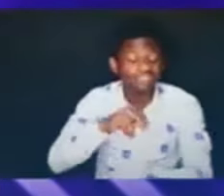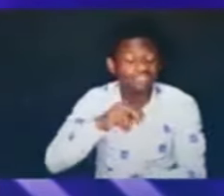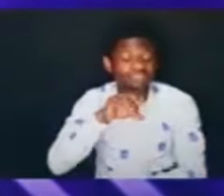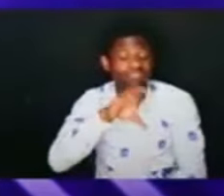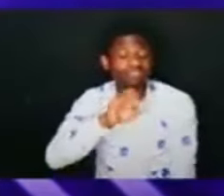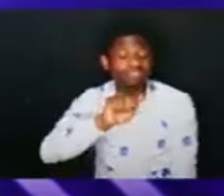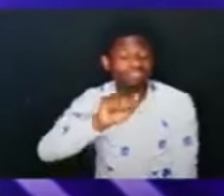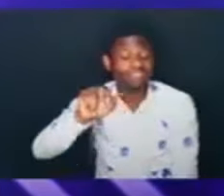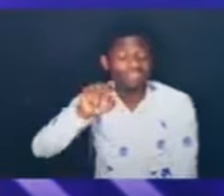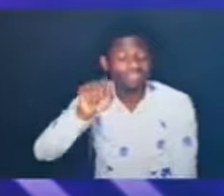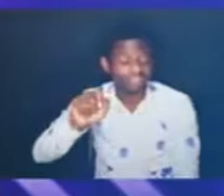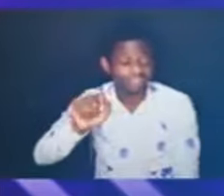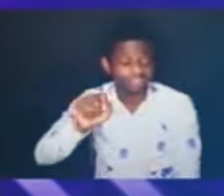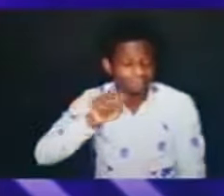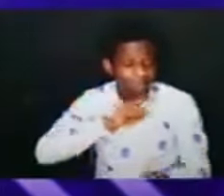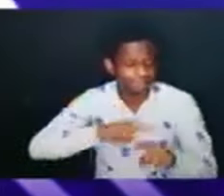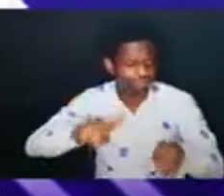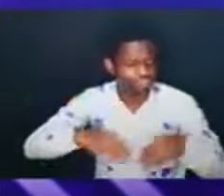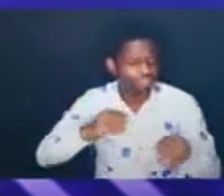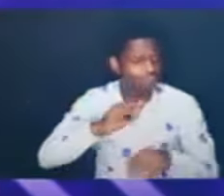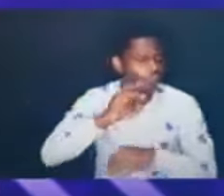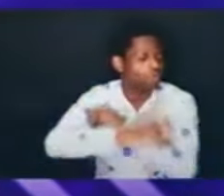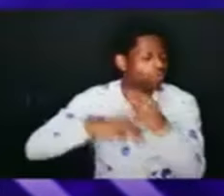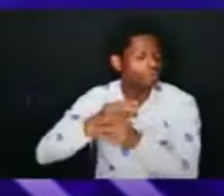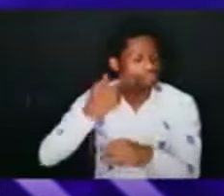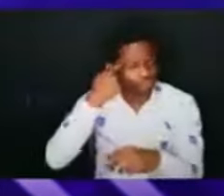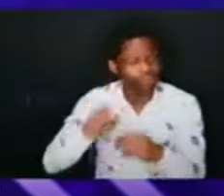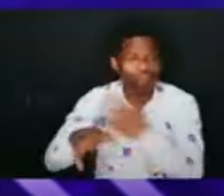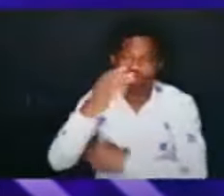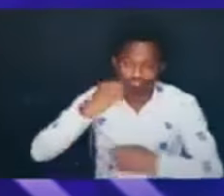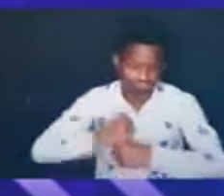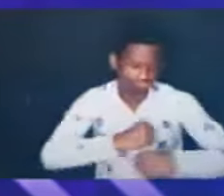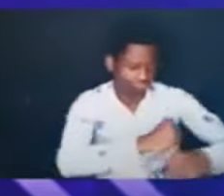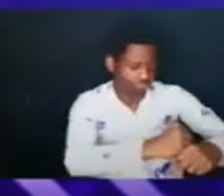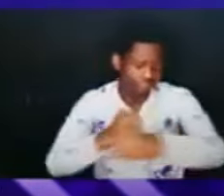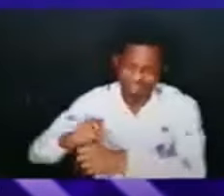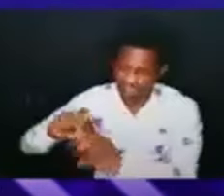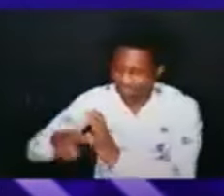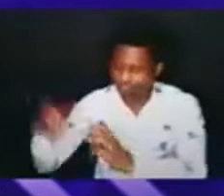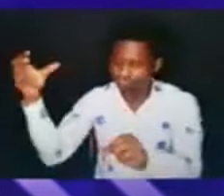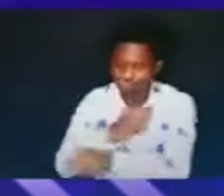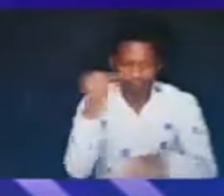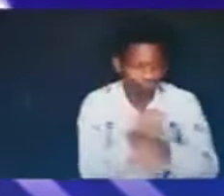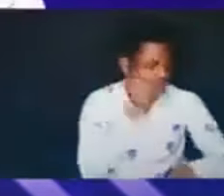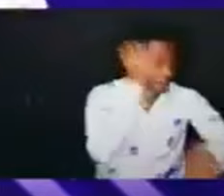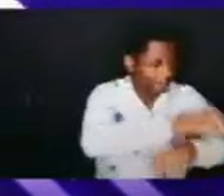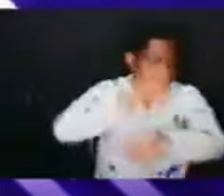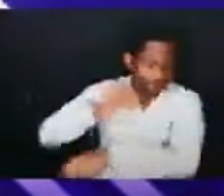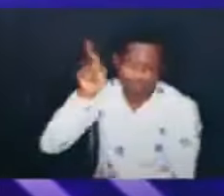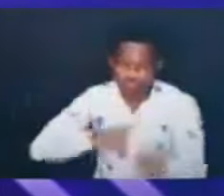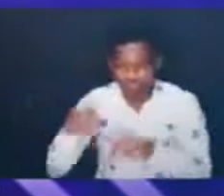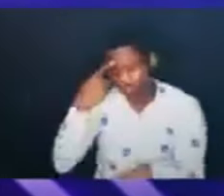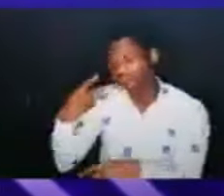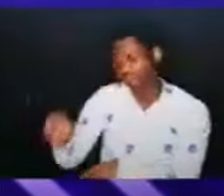to give the whole world Christ. God shielded them and warned kings concerning these people. So before Israel will